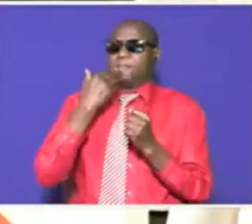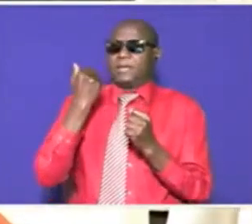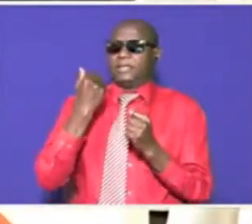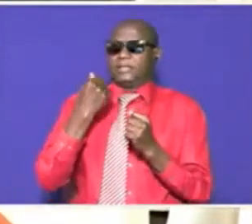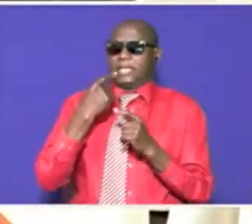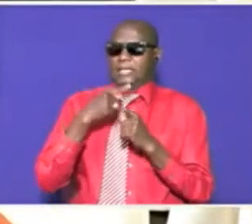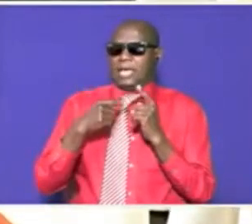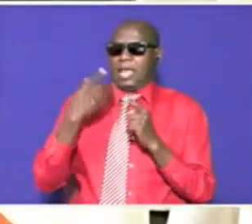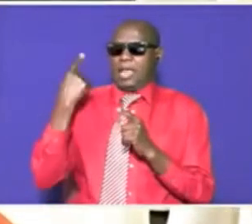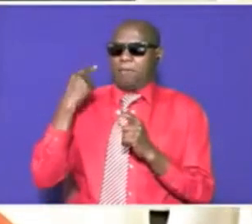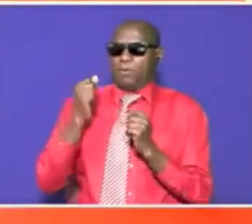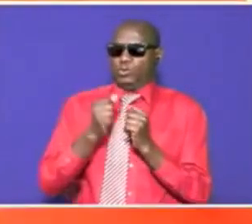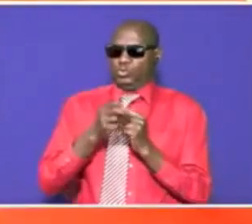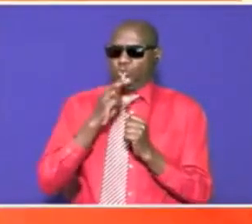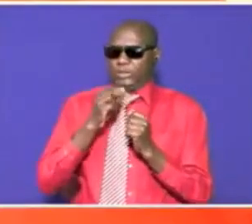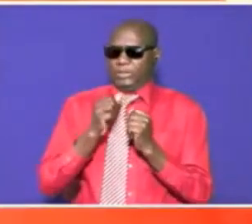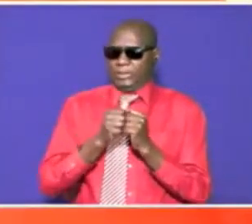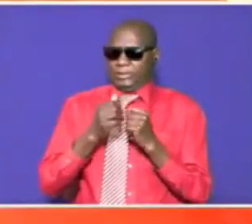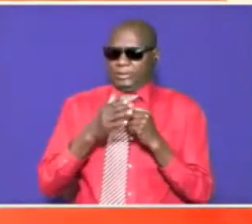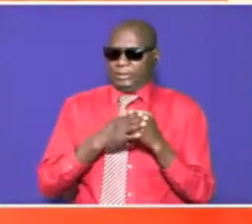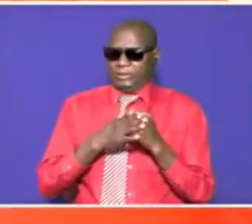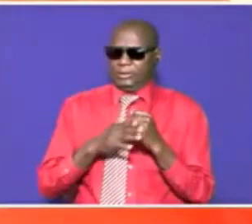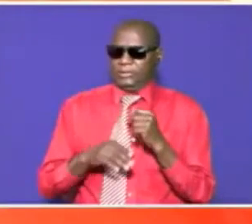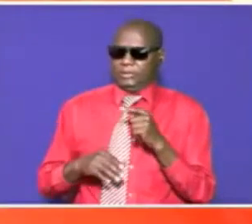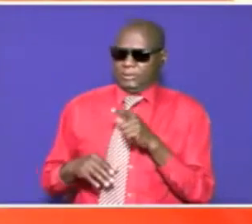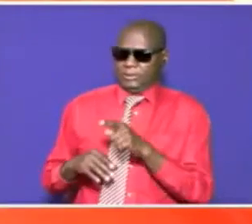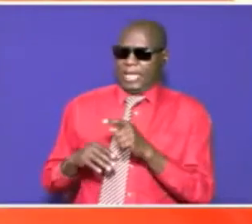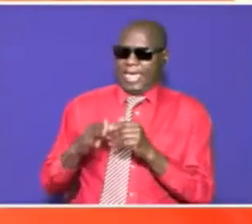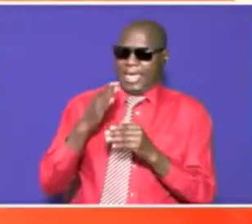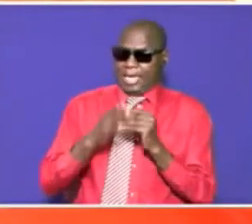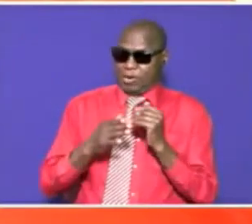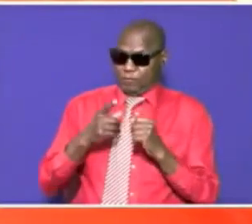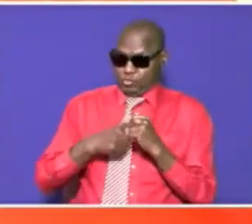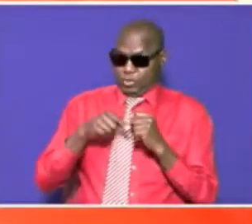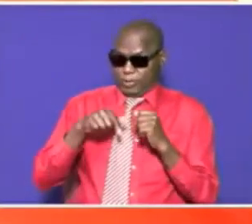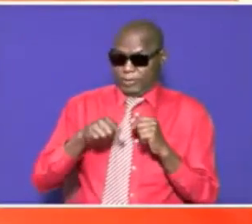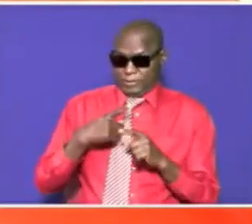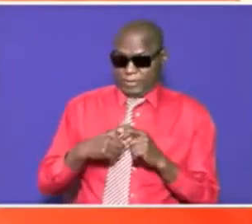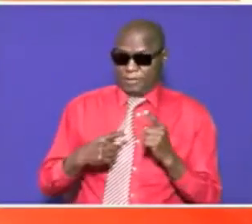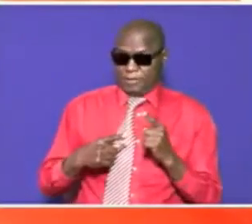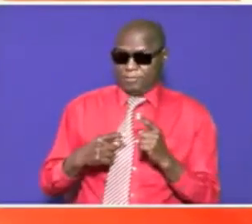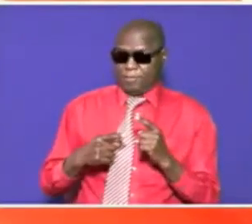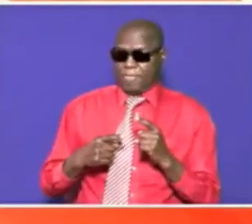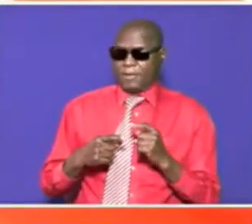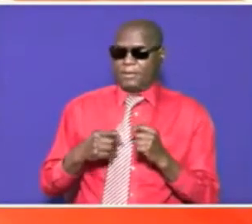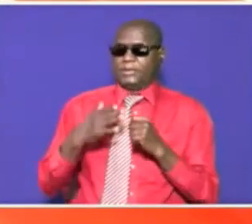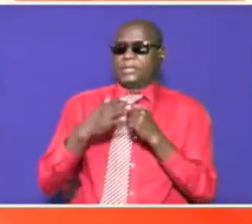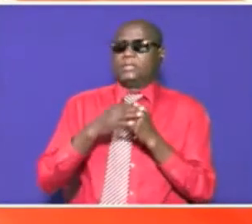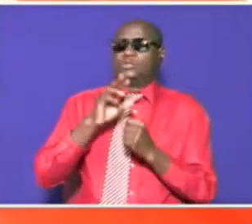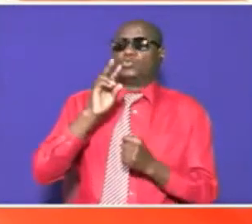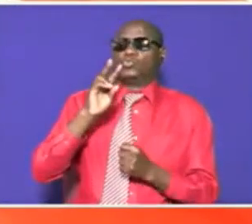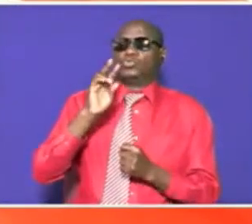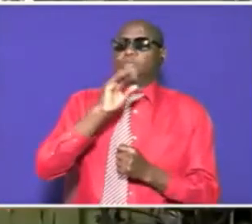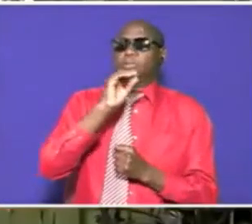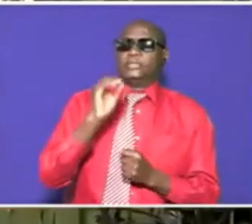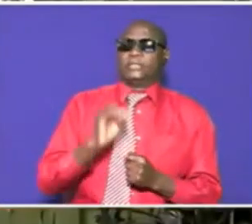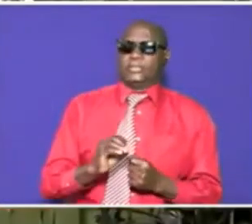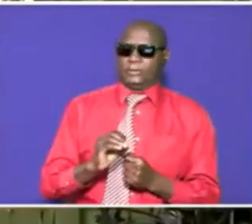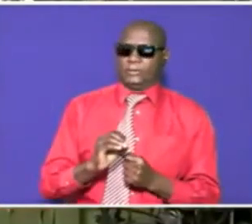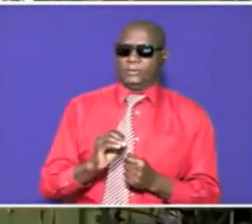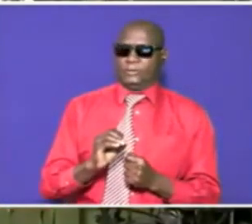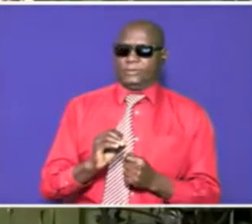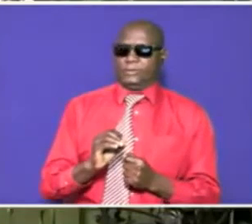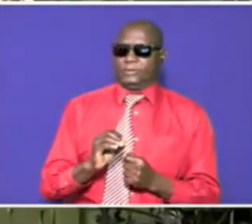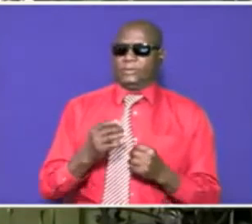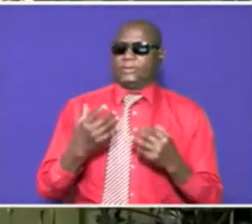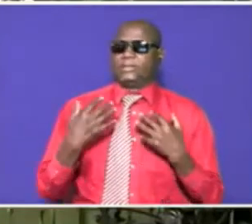of 2019. By the end of June this year, we were at 92% recovery in